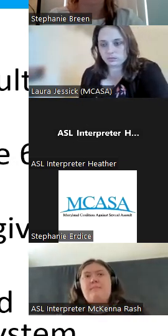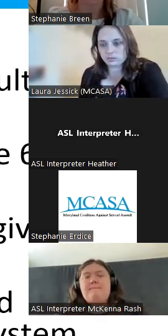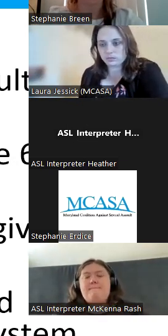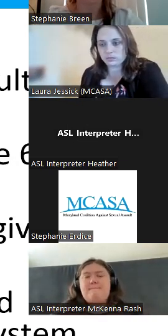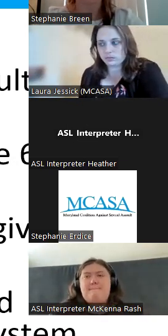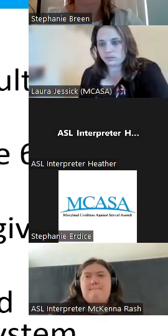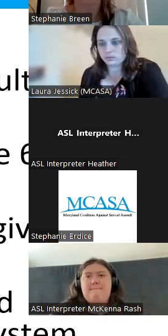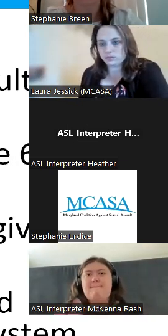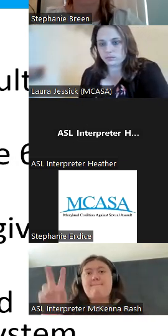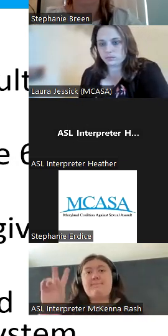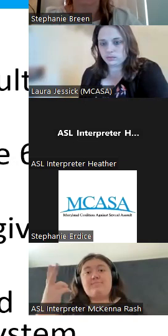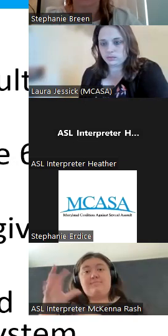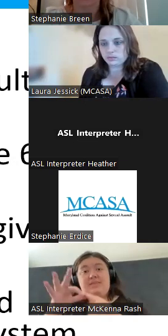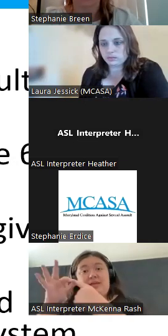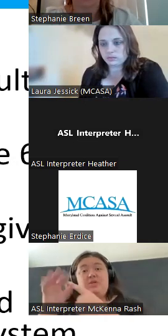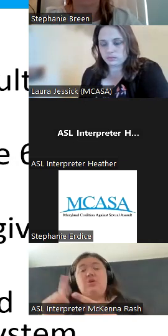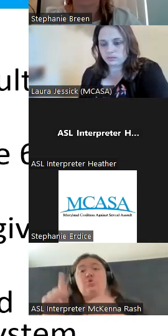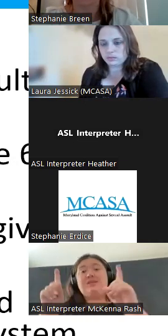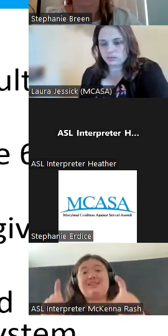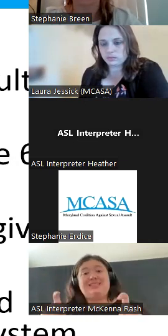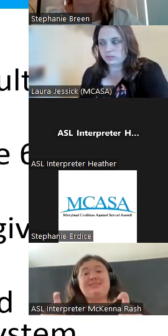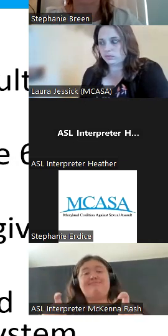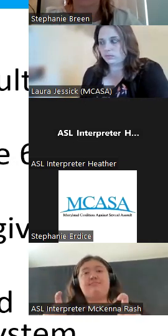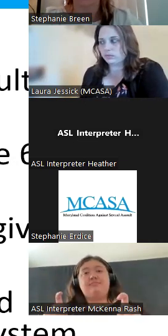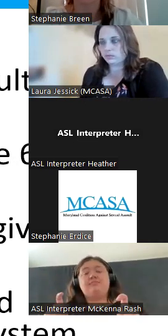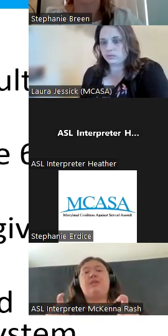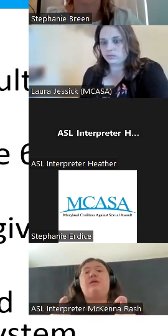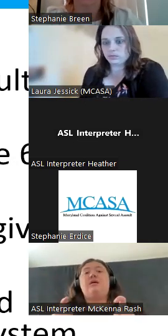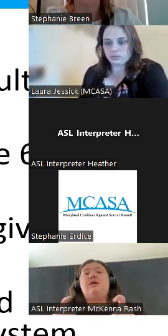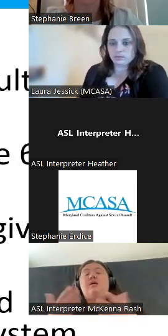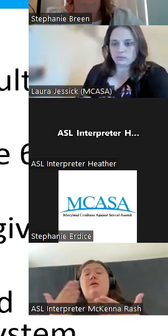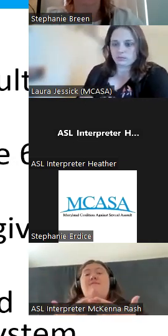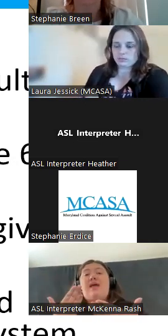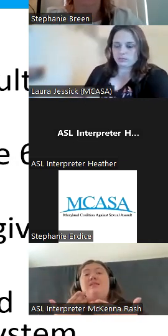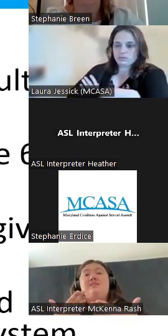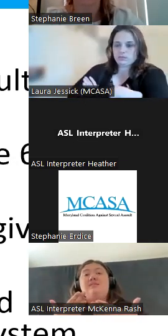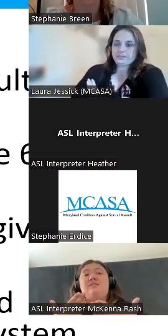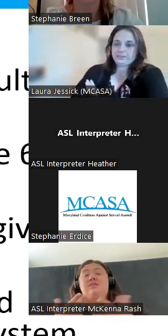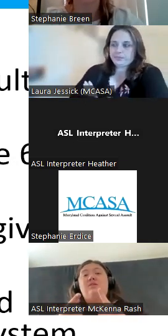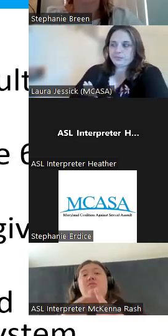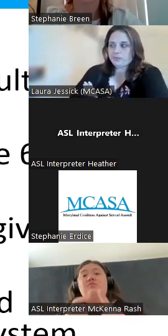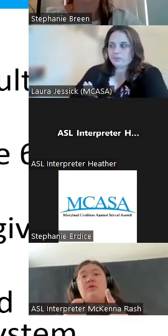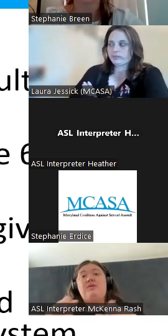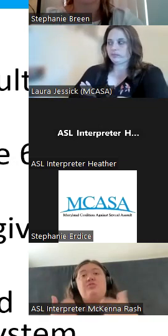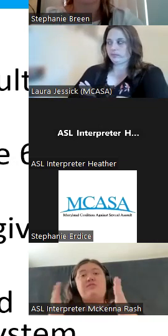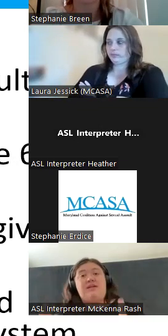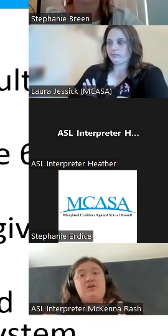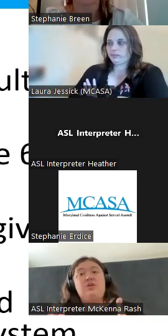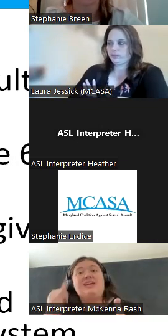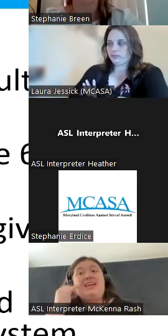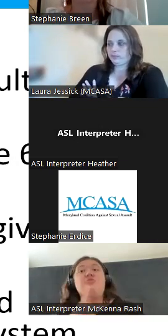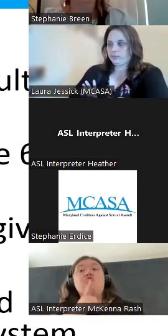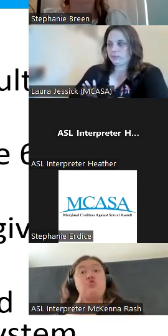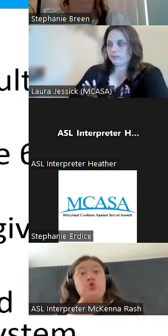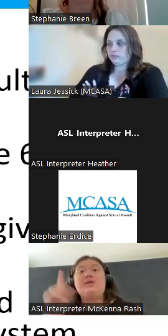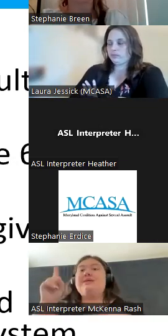The second exemption to testing is that the facts alleged by the survivor, if true, could